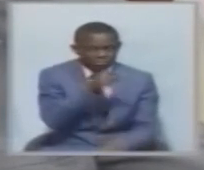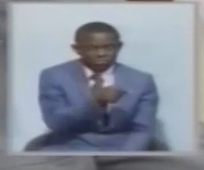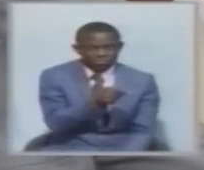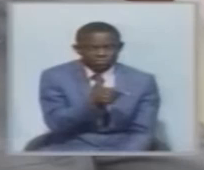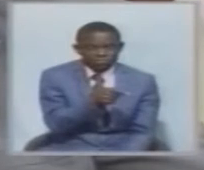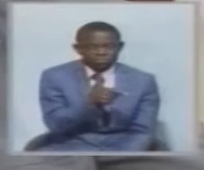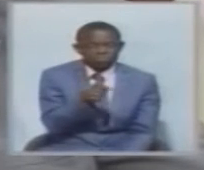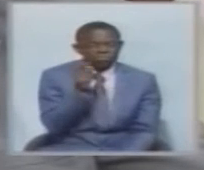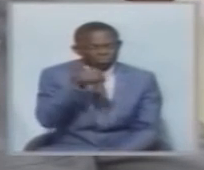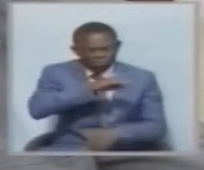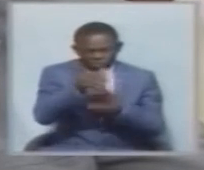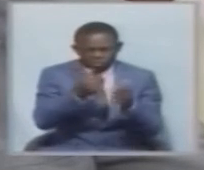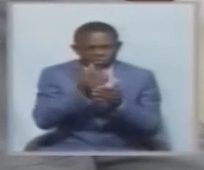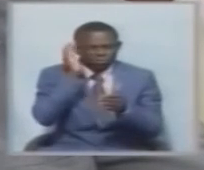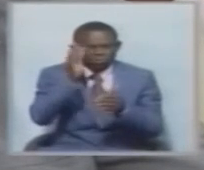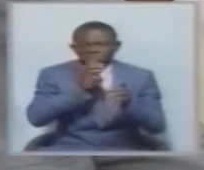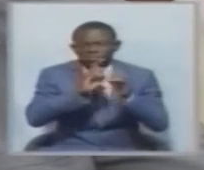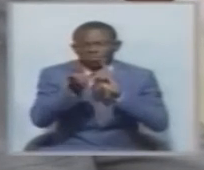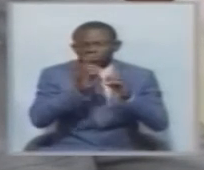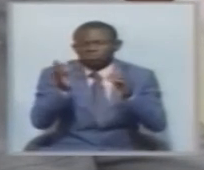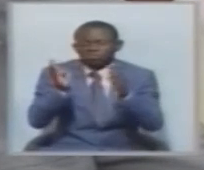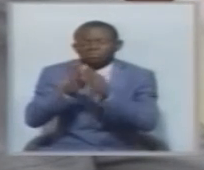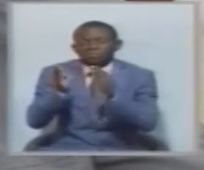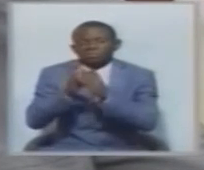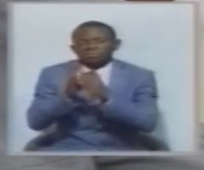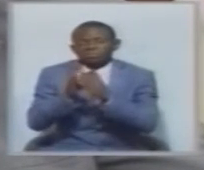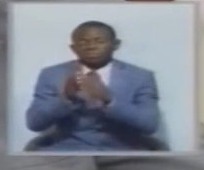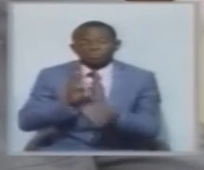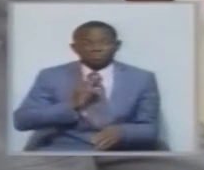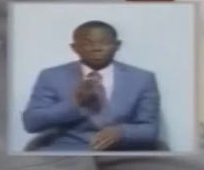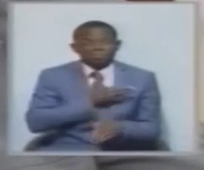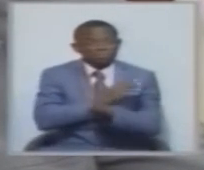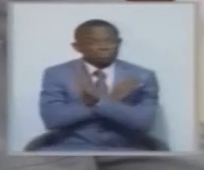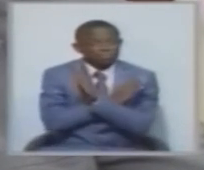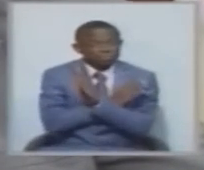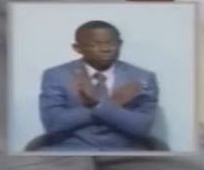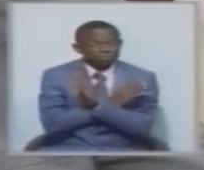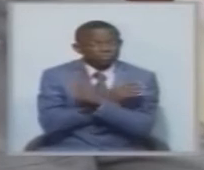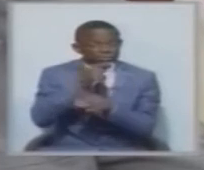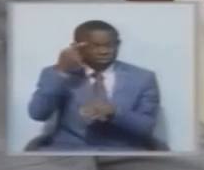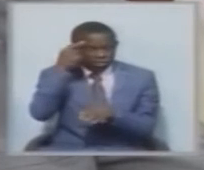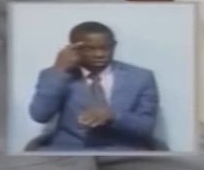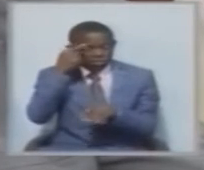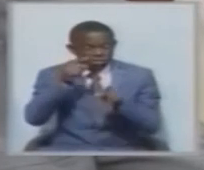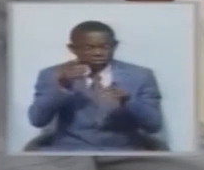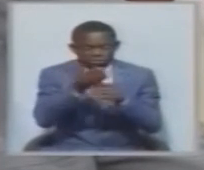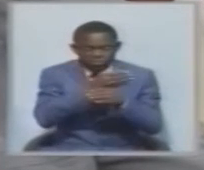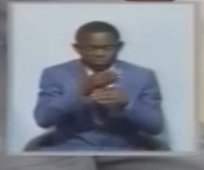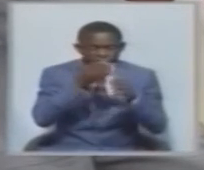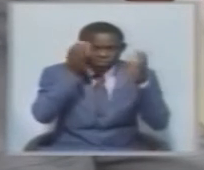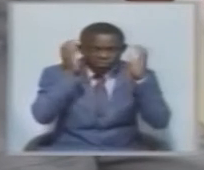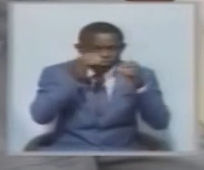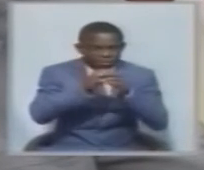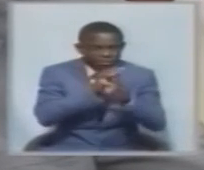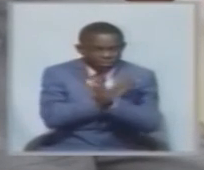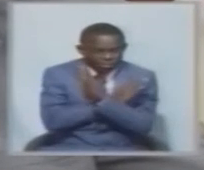that we can tap in as Zambia, not only as a government, but also the business community will be accredited to ensure that they